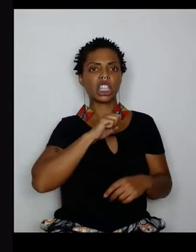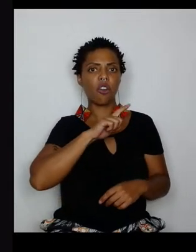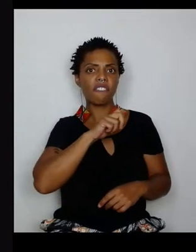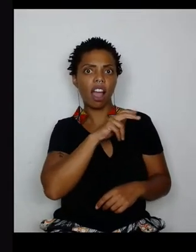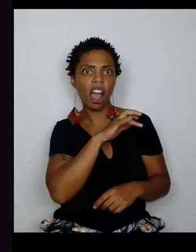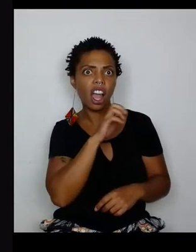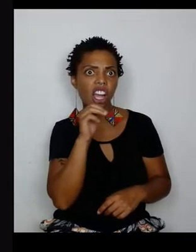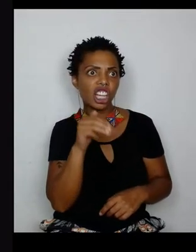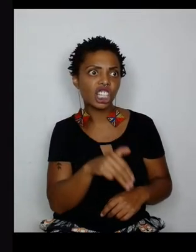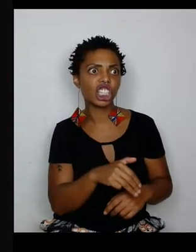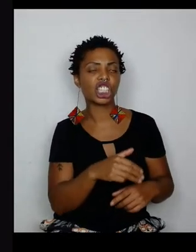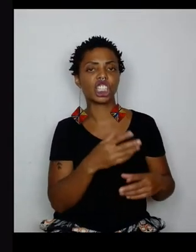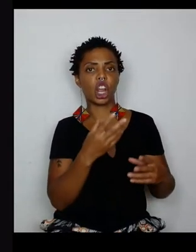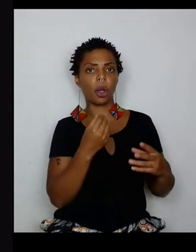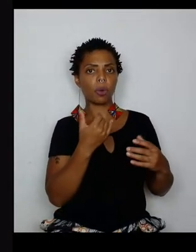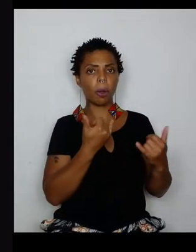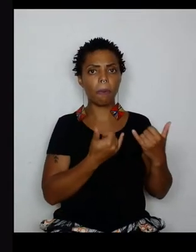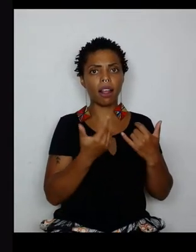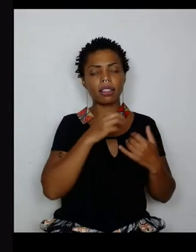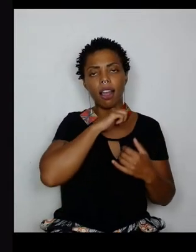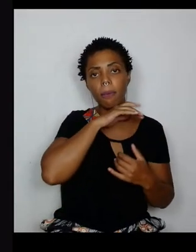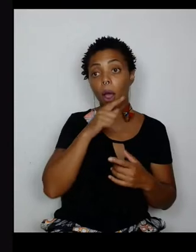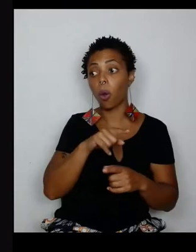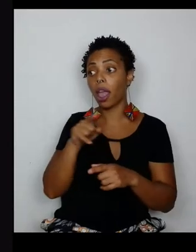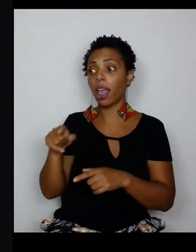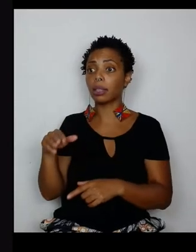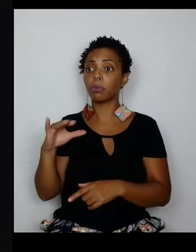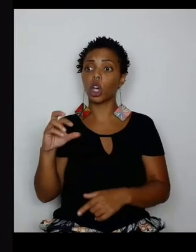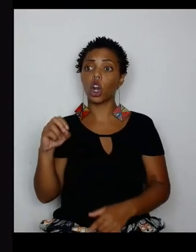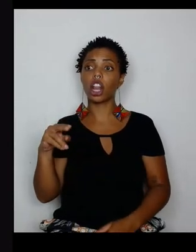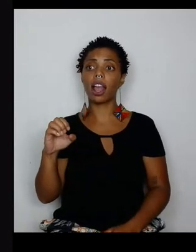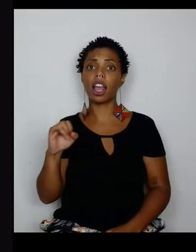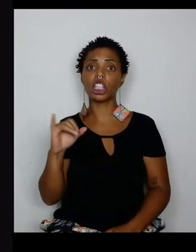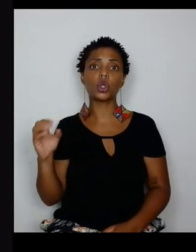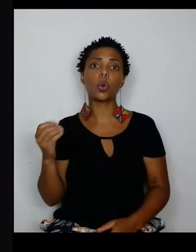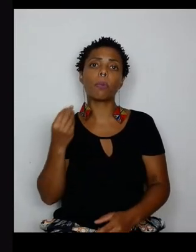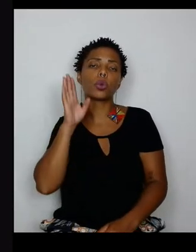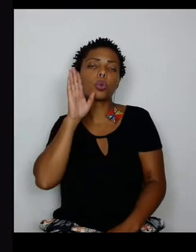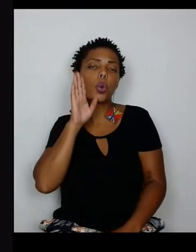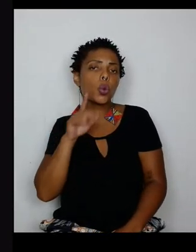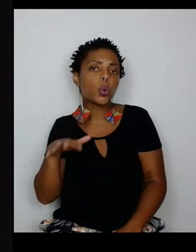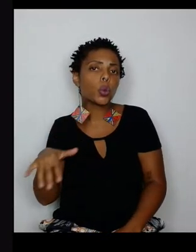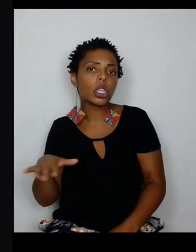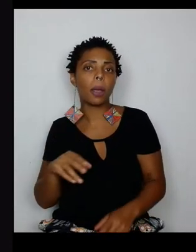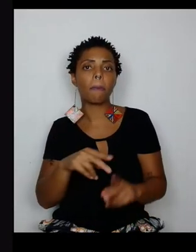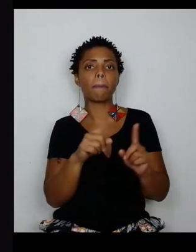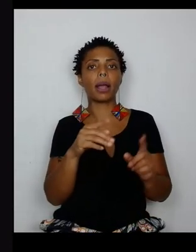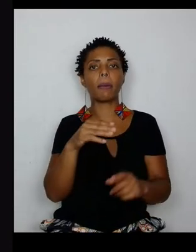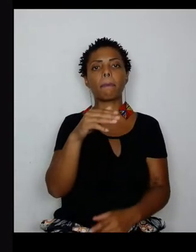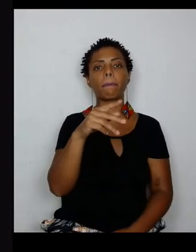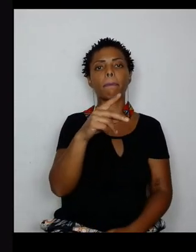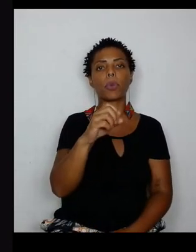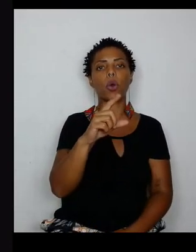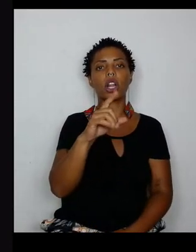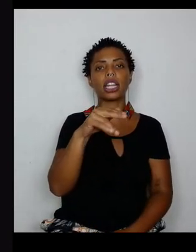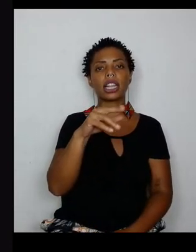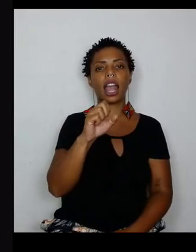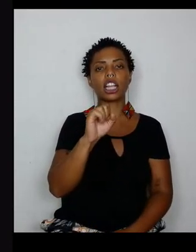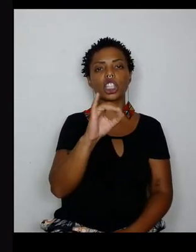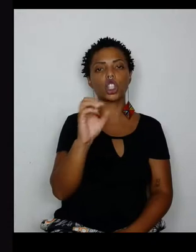the islanders of the globe while the mahores or brown polynesians are another race